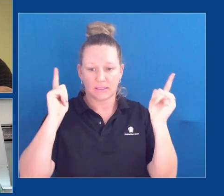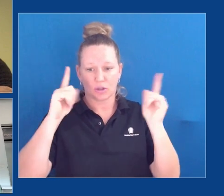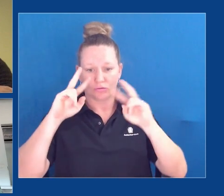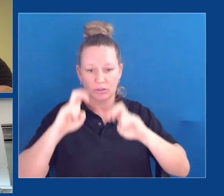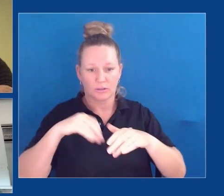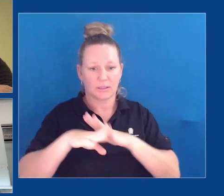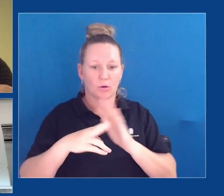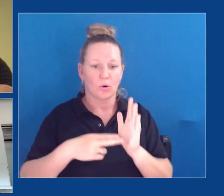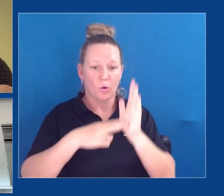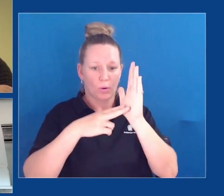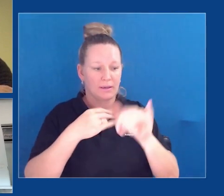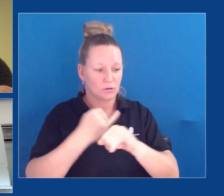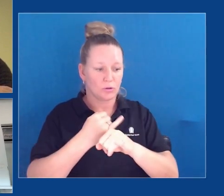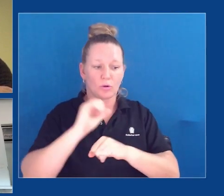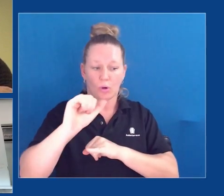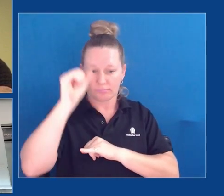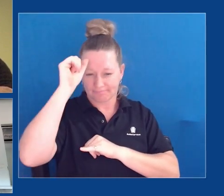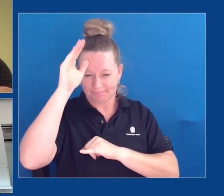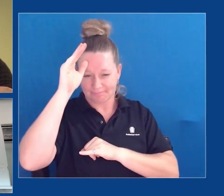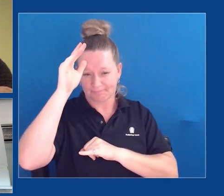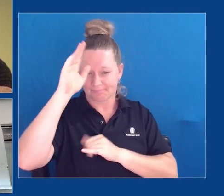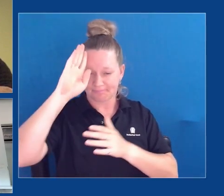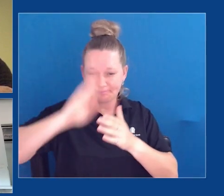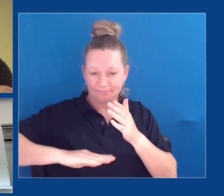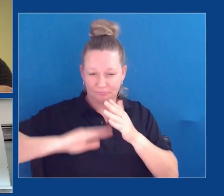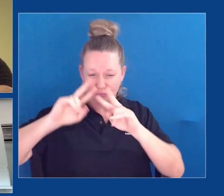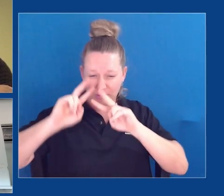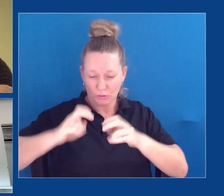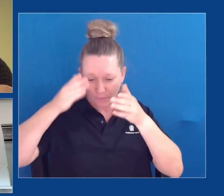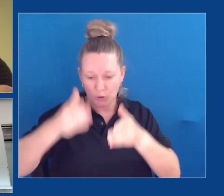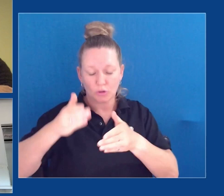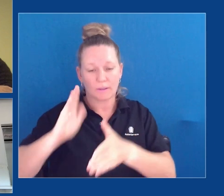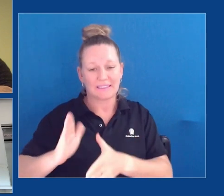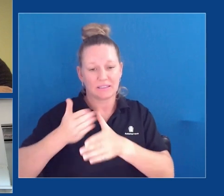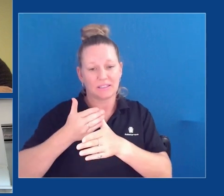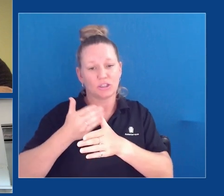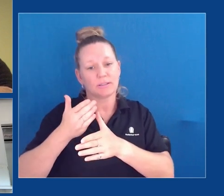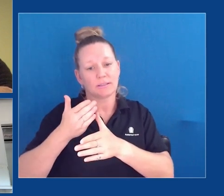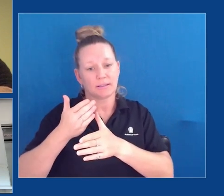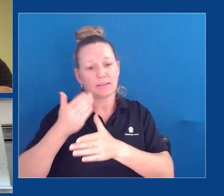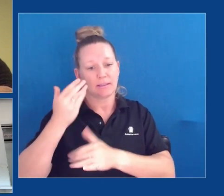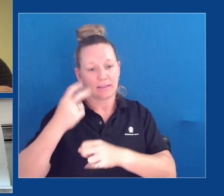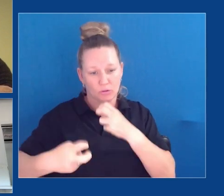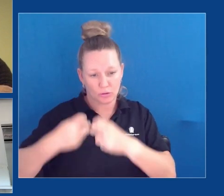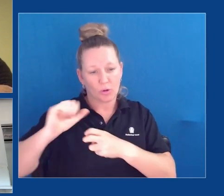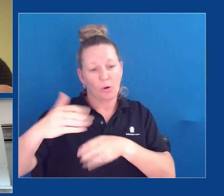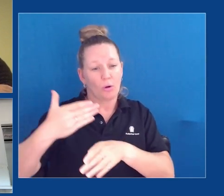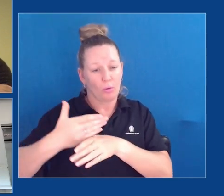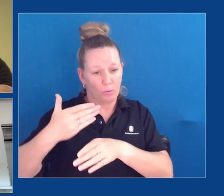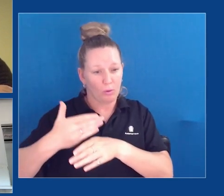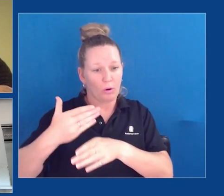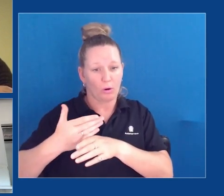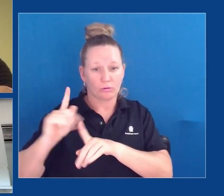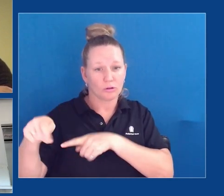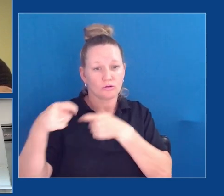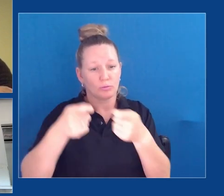Institute. Her knowledge, expertise, and research focus on Indigenous issues, and her work contributes to understanding locally, nationally,